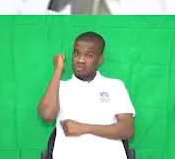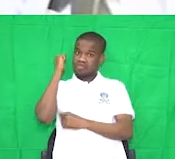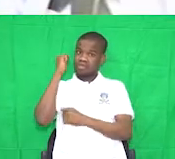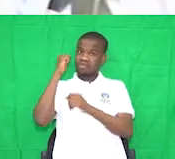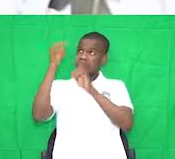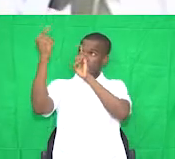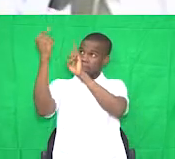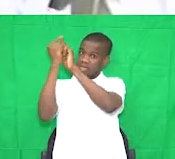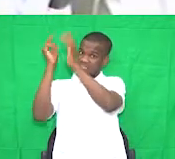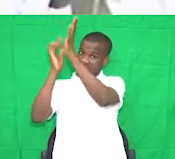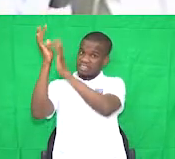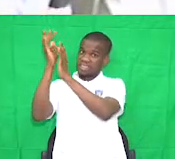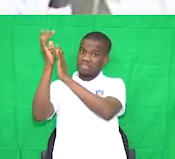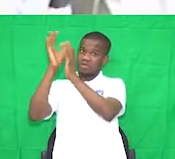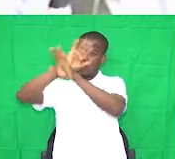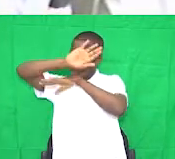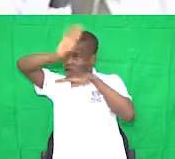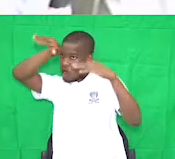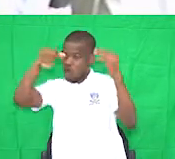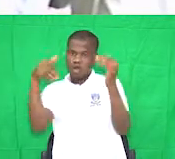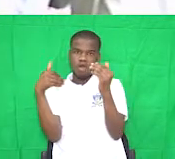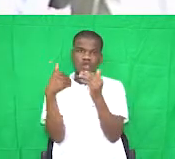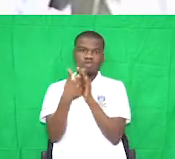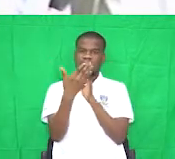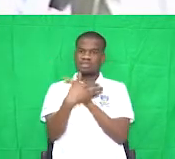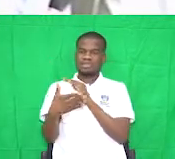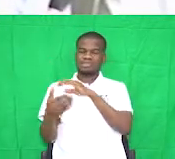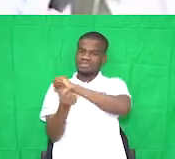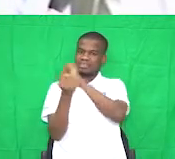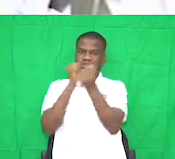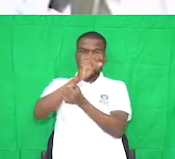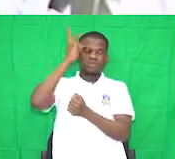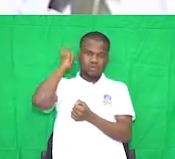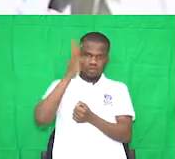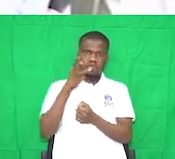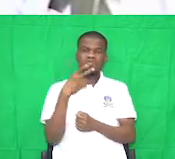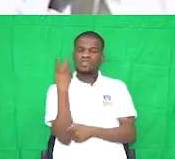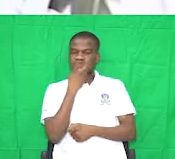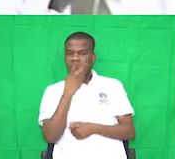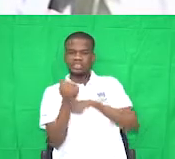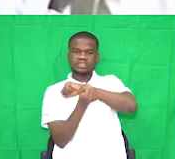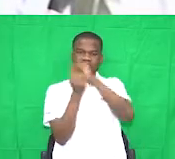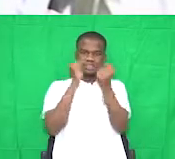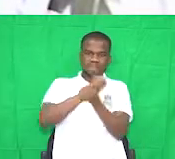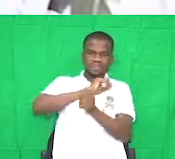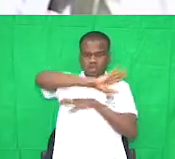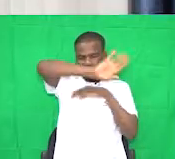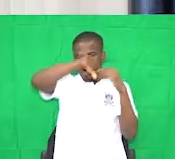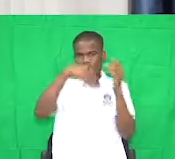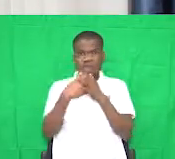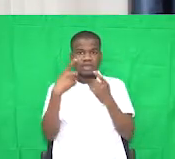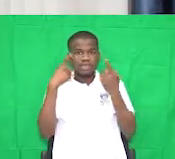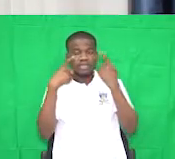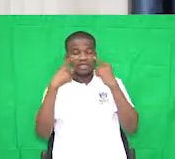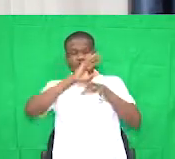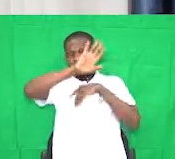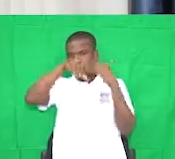adehu besesa won komo besesa wa dance besesa na wa senka enso e besesa. But before